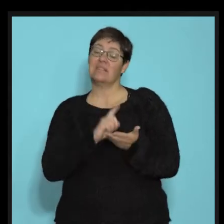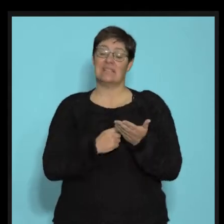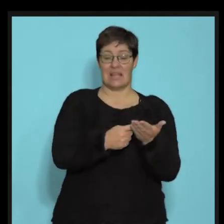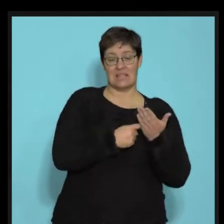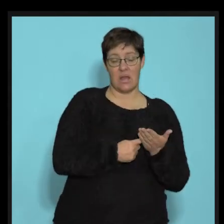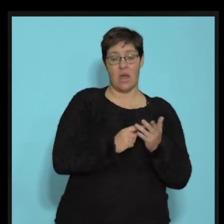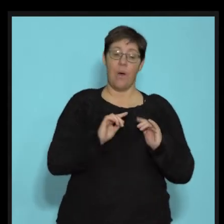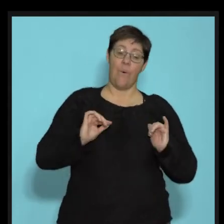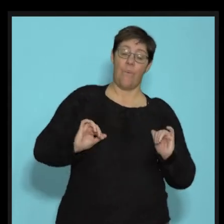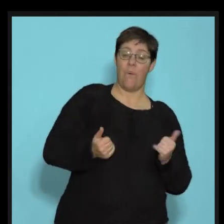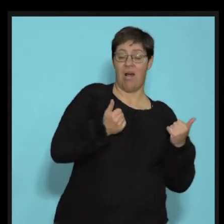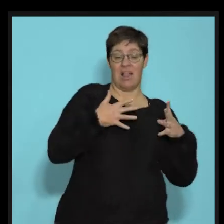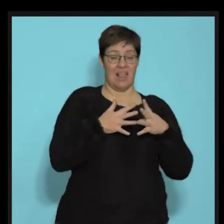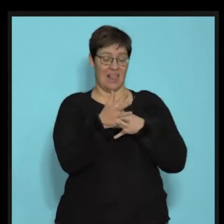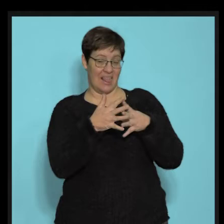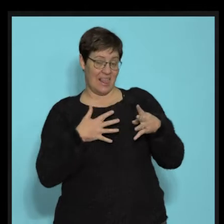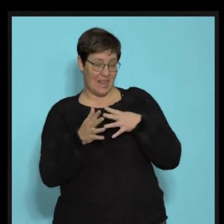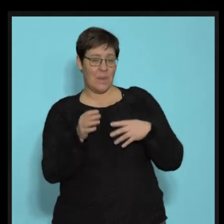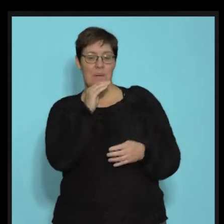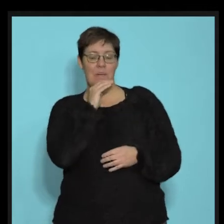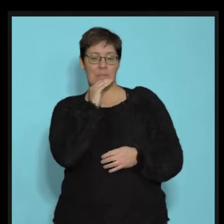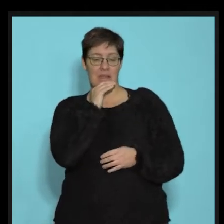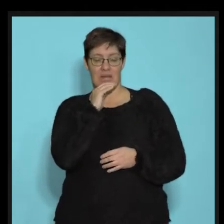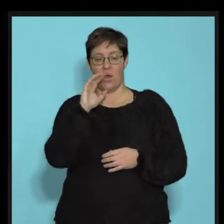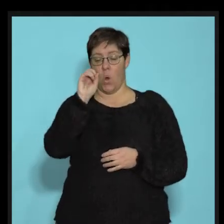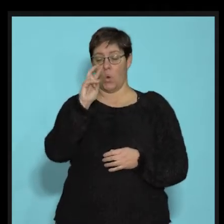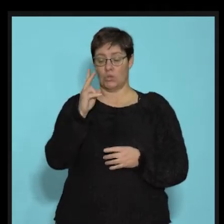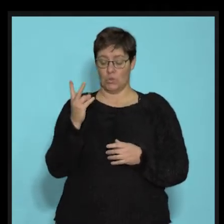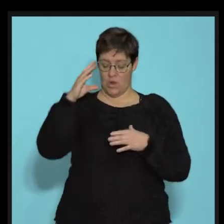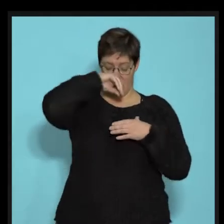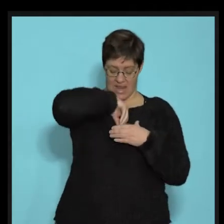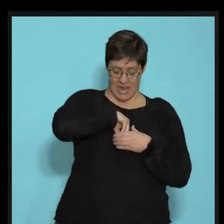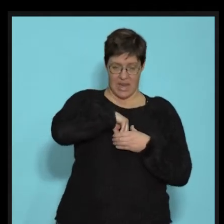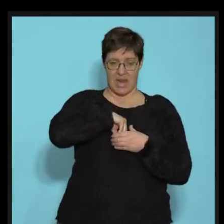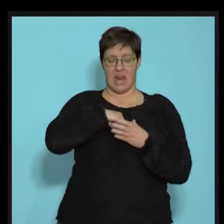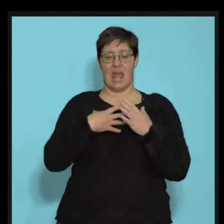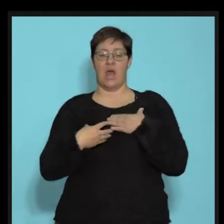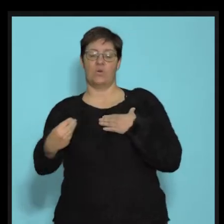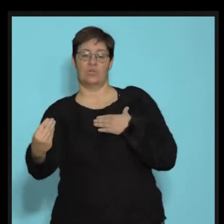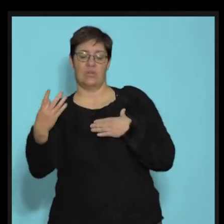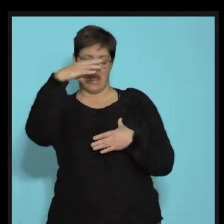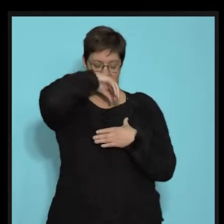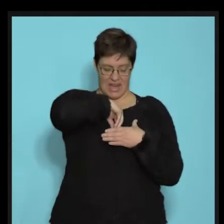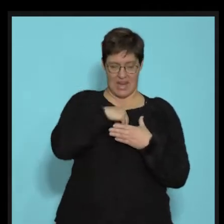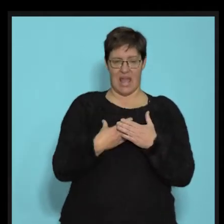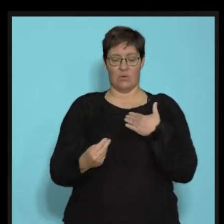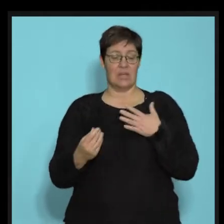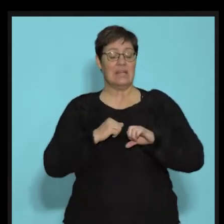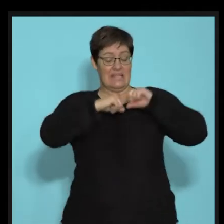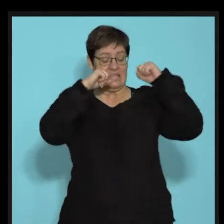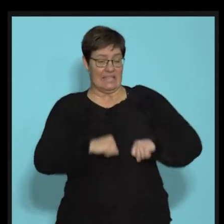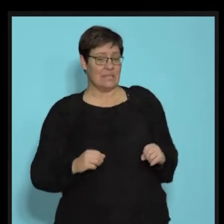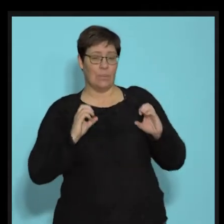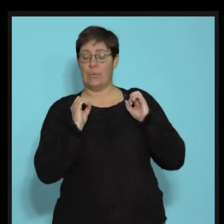well ventilated, what do we mean? Bringing oxygen in and out. Right? So it doesn't have a breathing